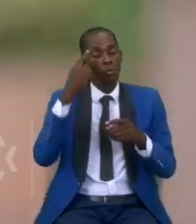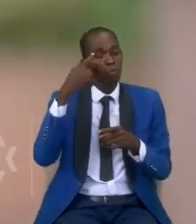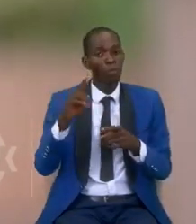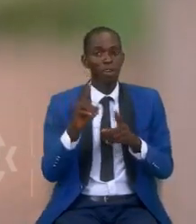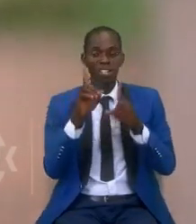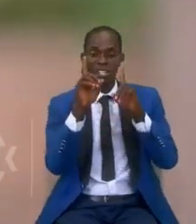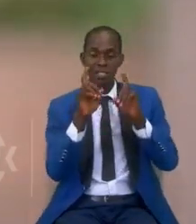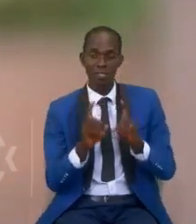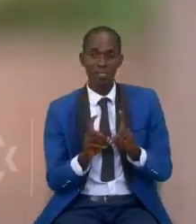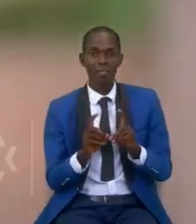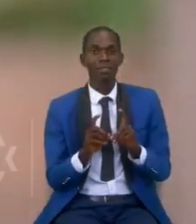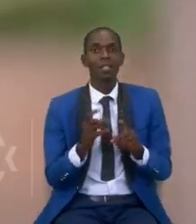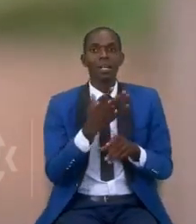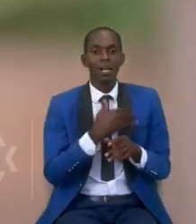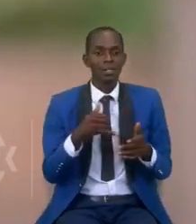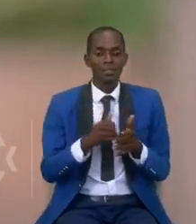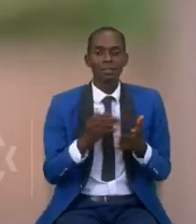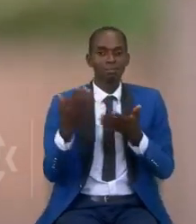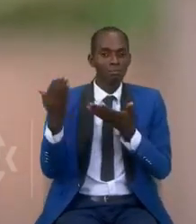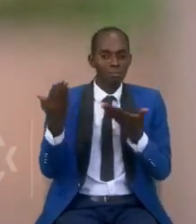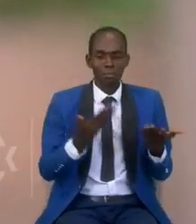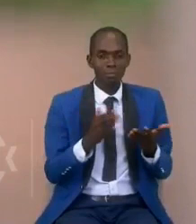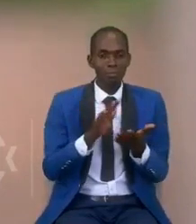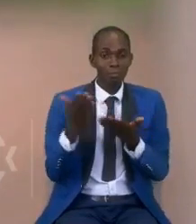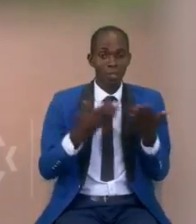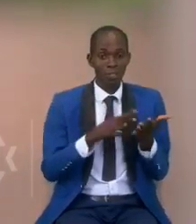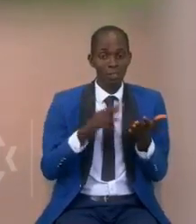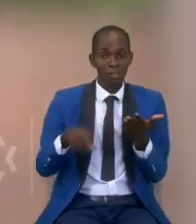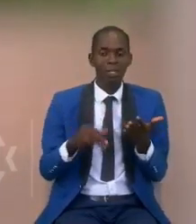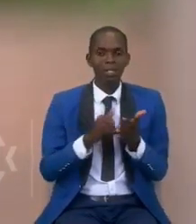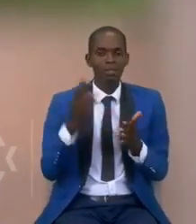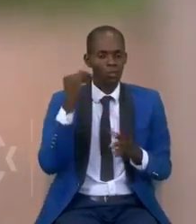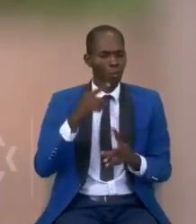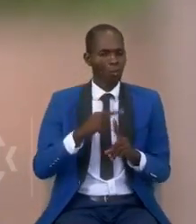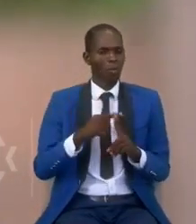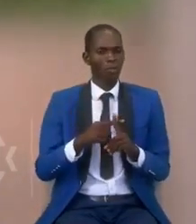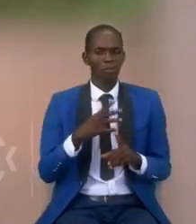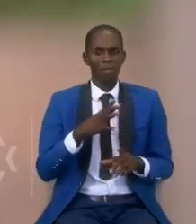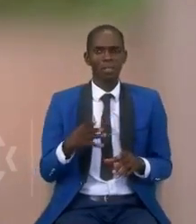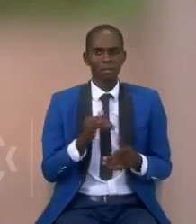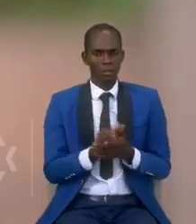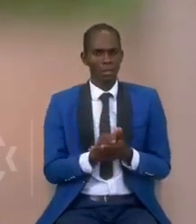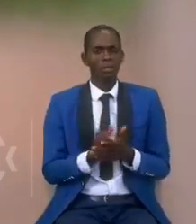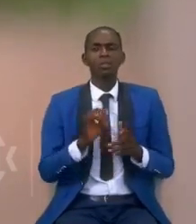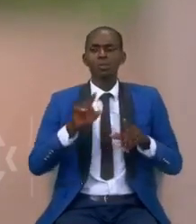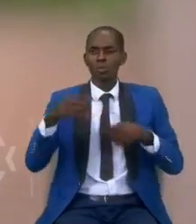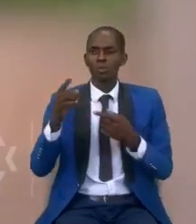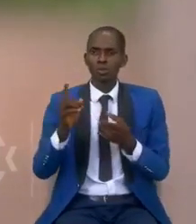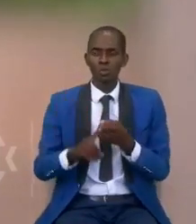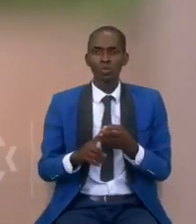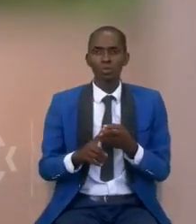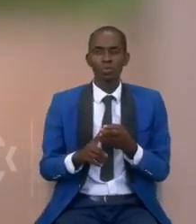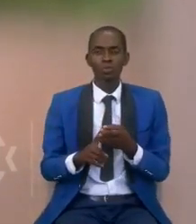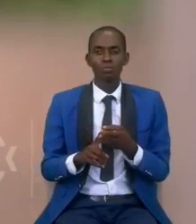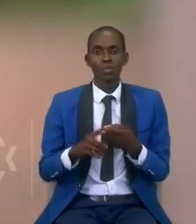couldn't believe it. He said I should go to the lab, they should use my blood to carry out the same test, which they did. And the pregnancy came out positive